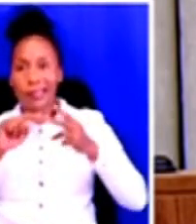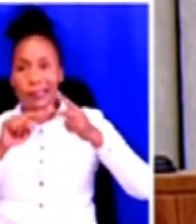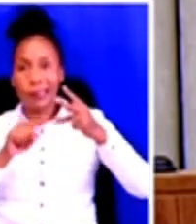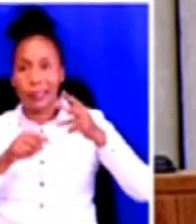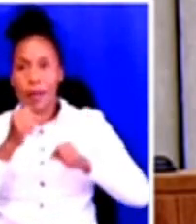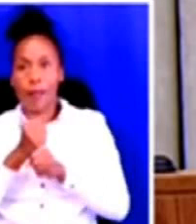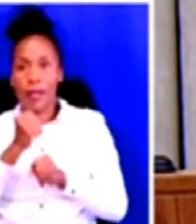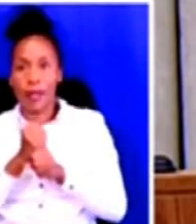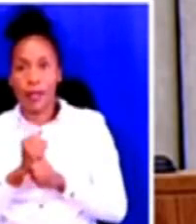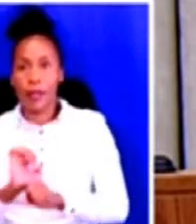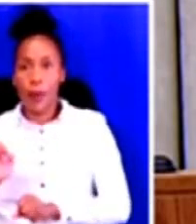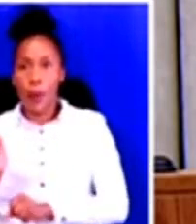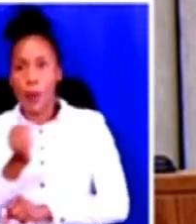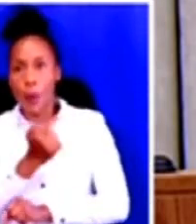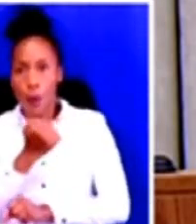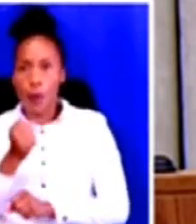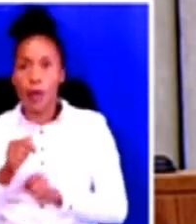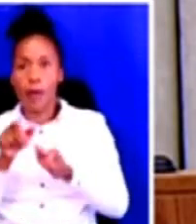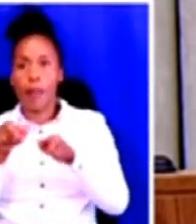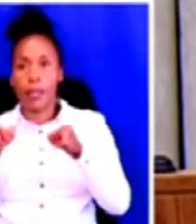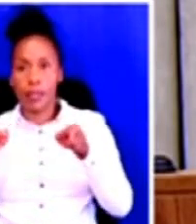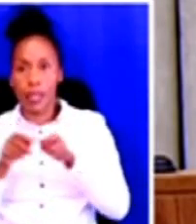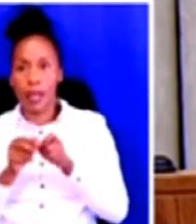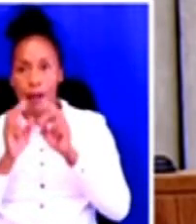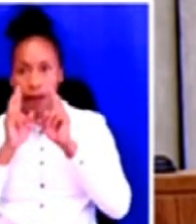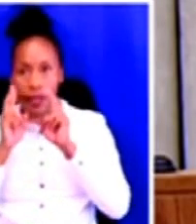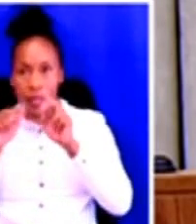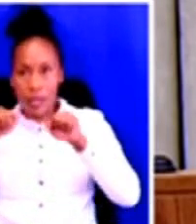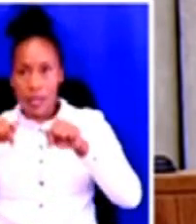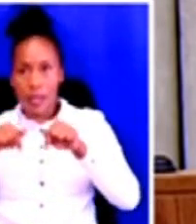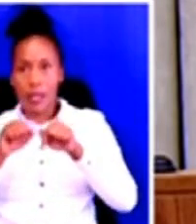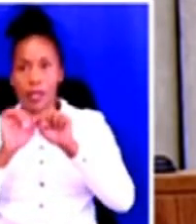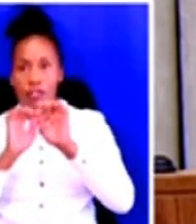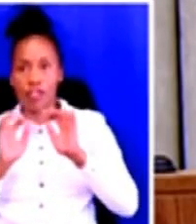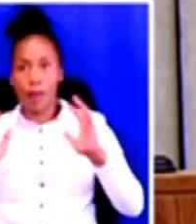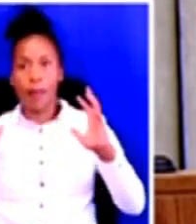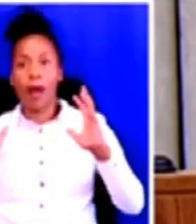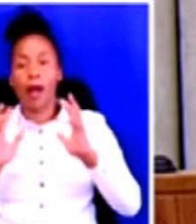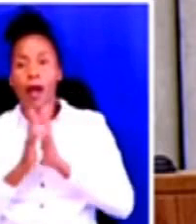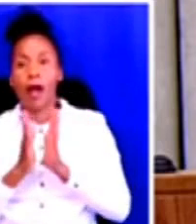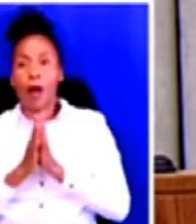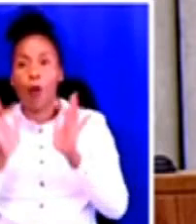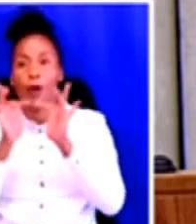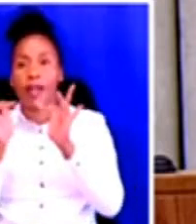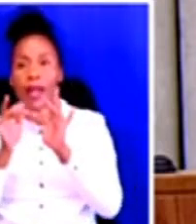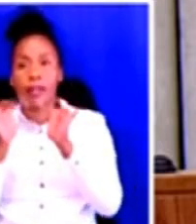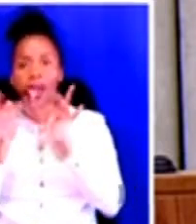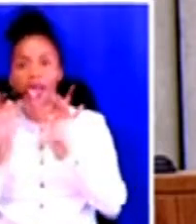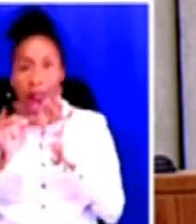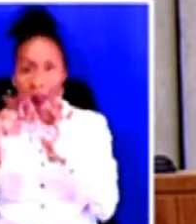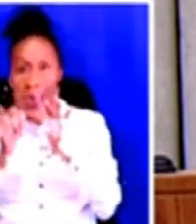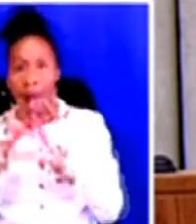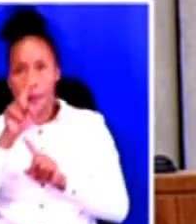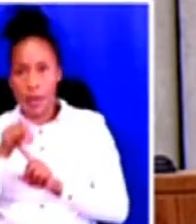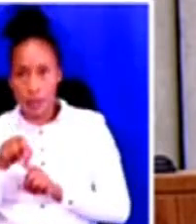that all delegates that are physically in the chamber must connect to the virtual platform as well as insert